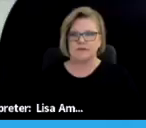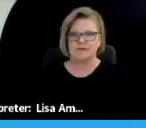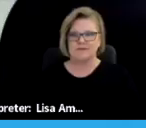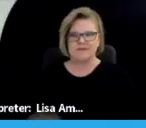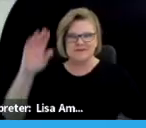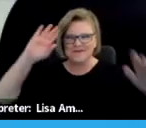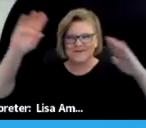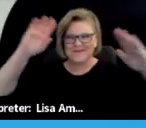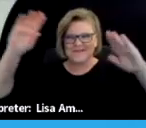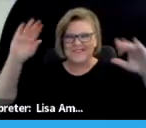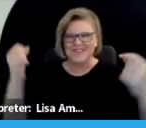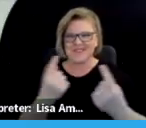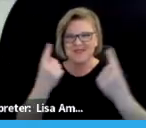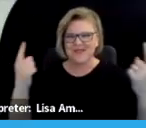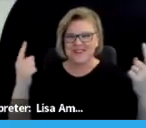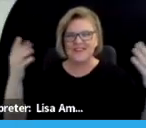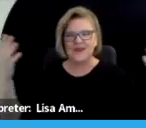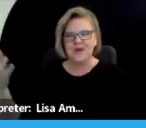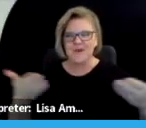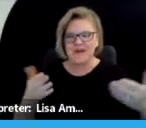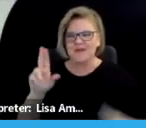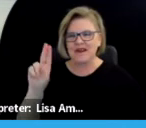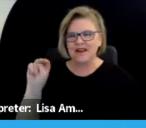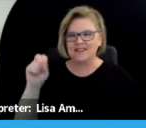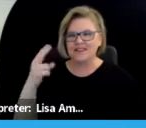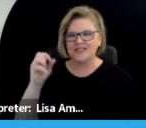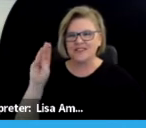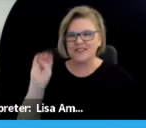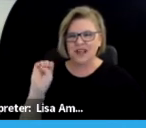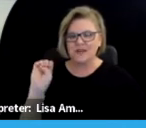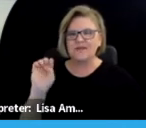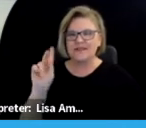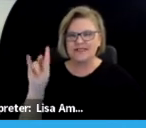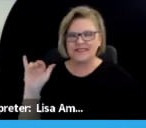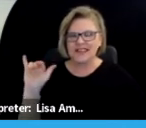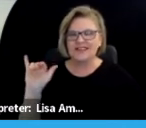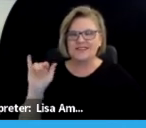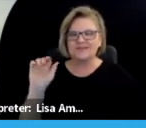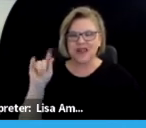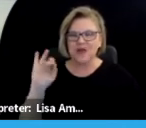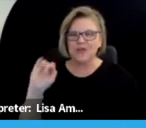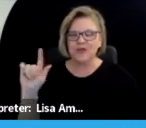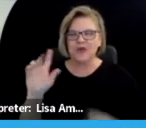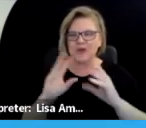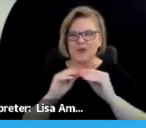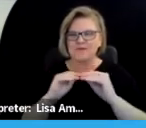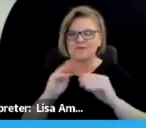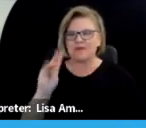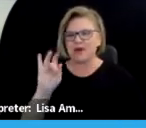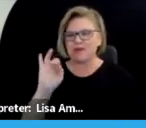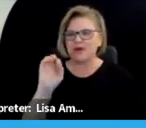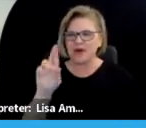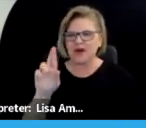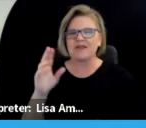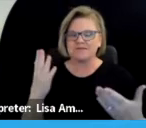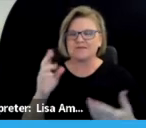Hello, everyone, and welcome to UNSHAME Kentucky's April webinar, Redefining Recovery. My name is Michelle Juma, Project